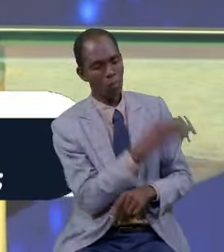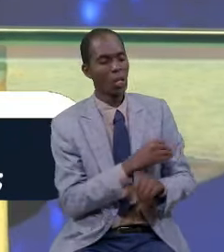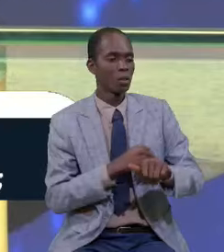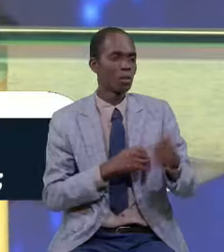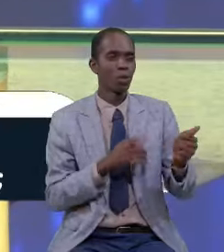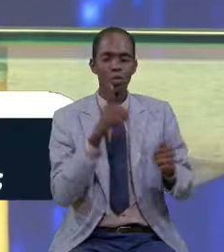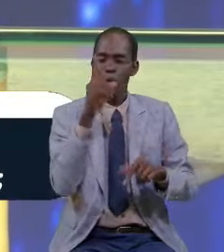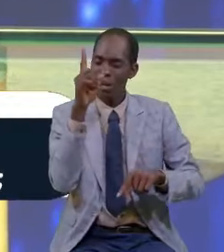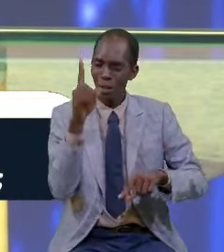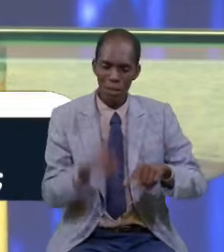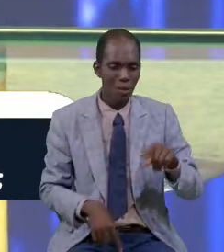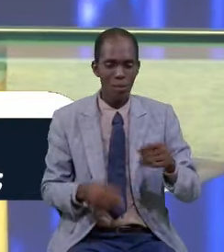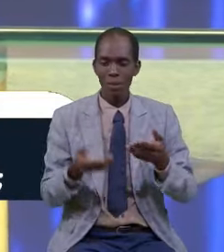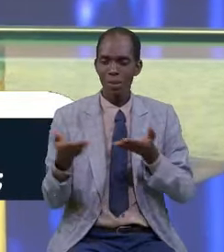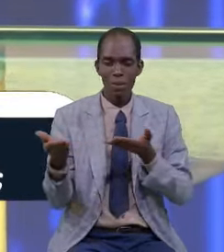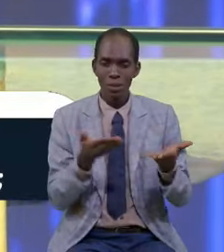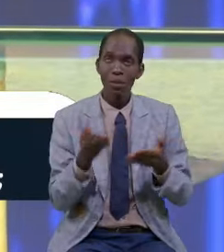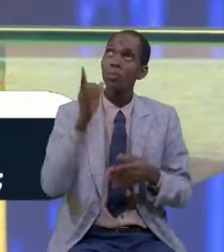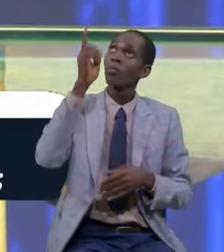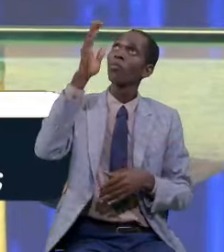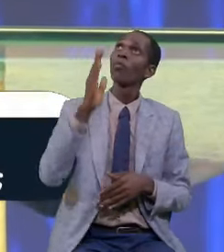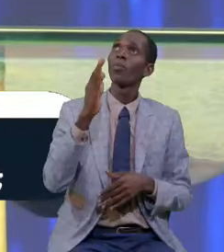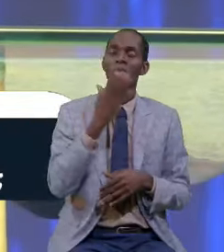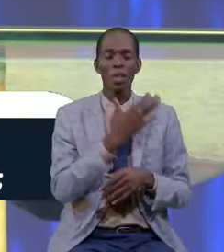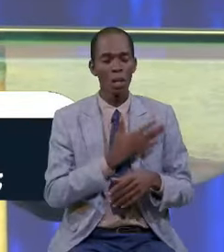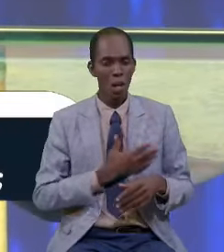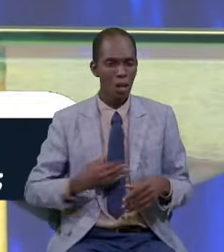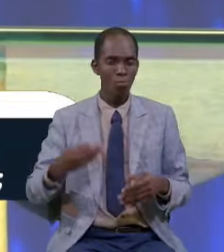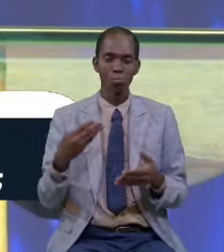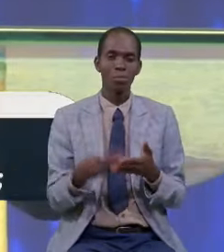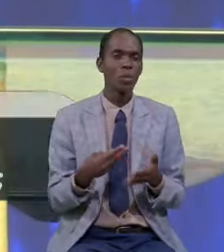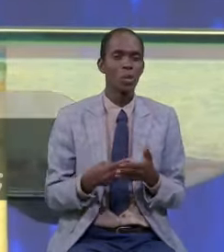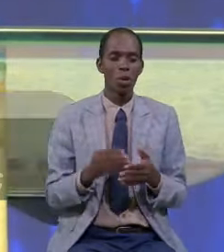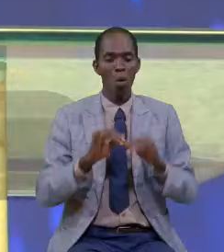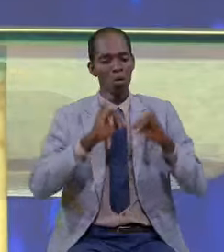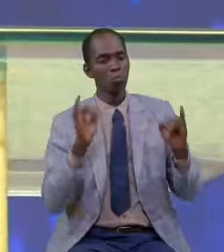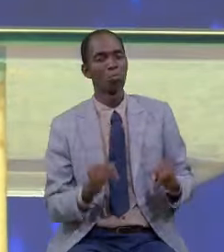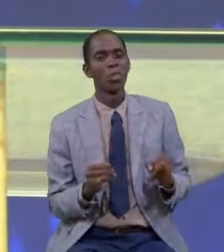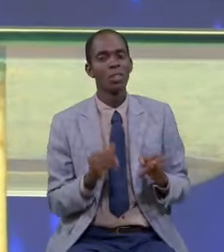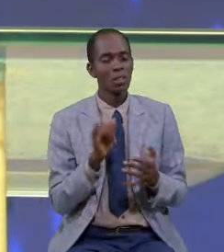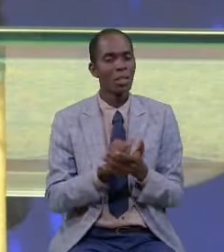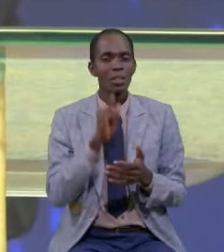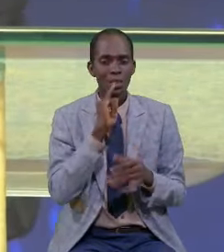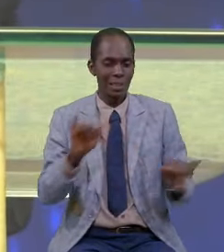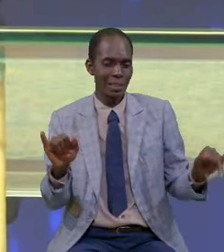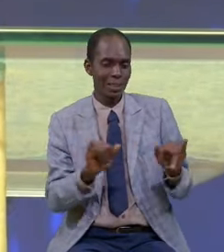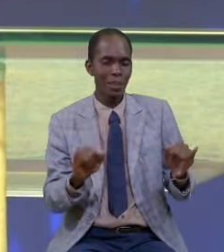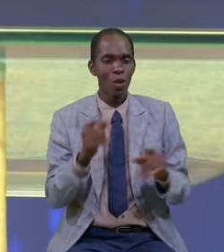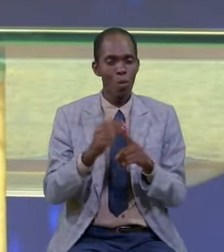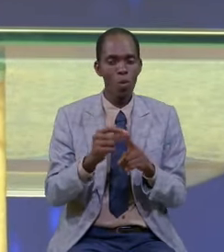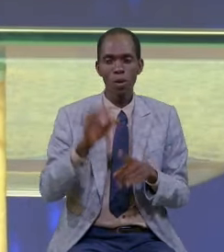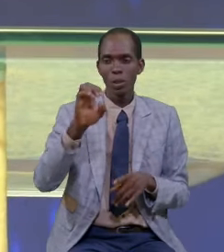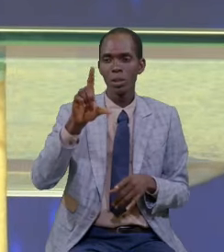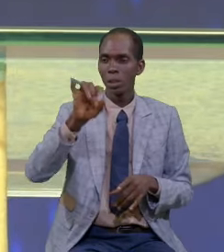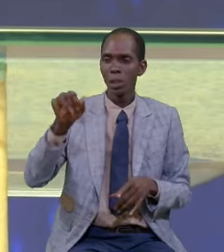cannot serve God and mammon. That's the message he was giving them. And that's the message we still have today.